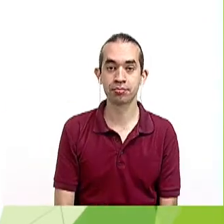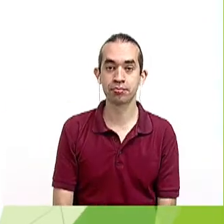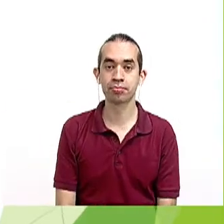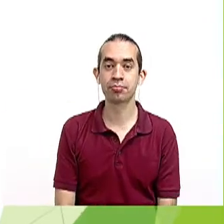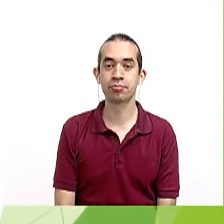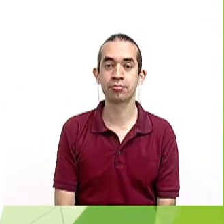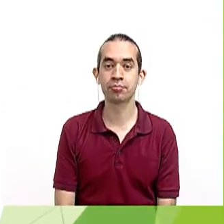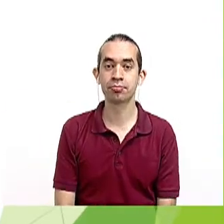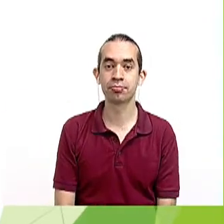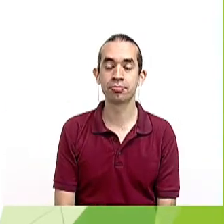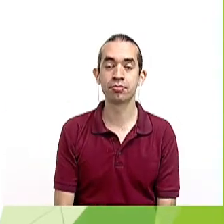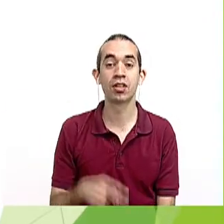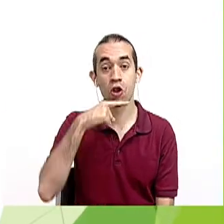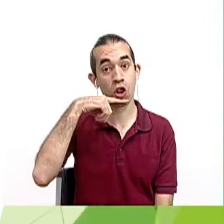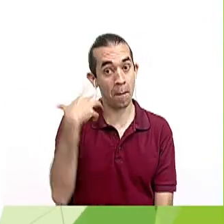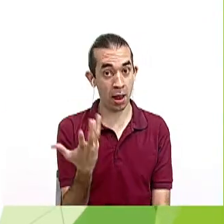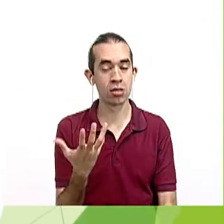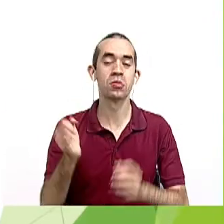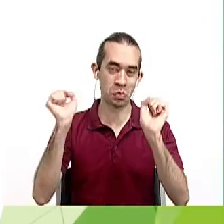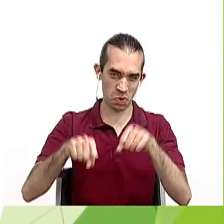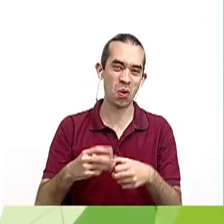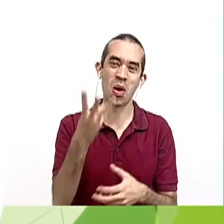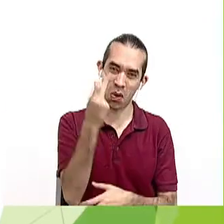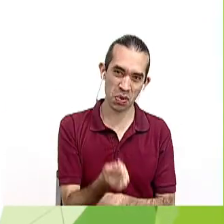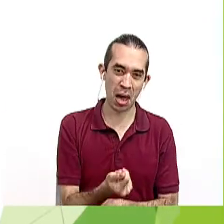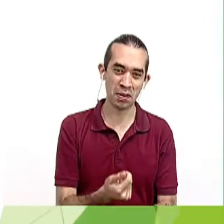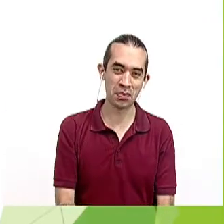Tomatoes. We can count the tomatoes as well.